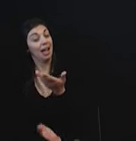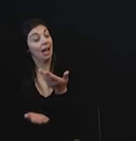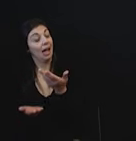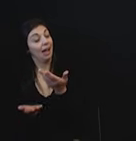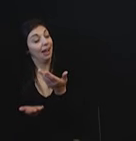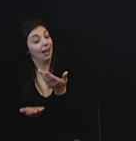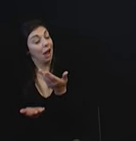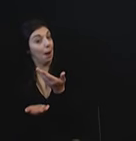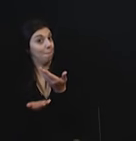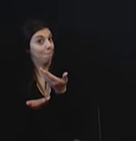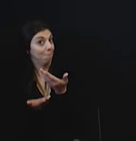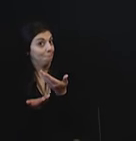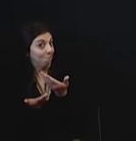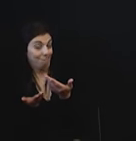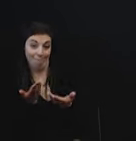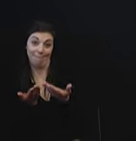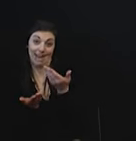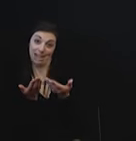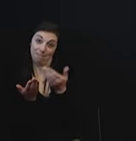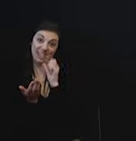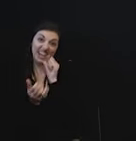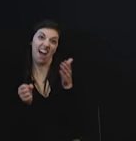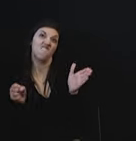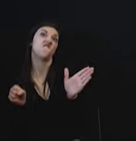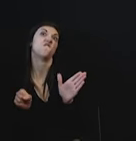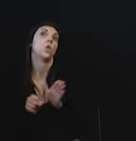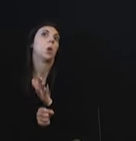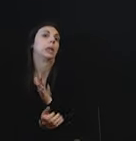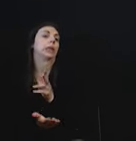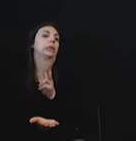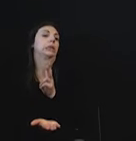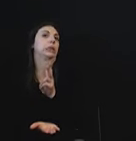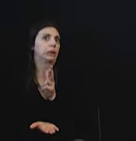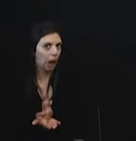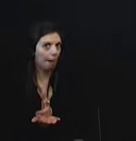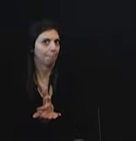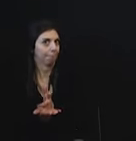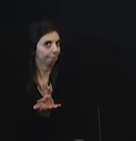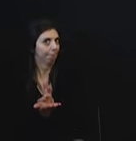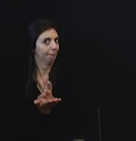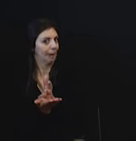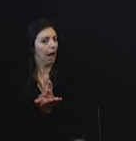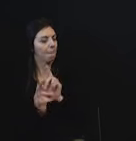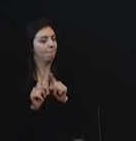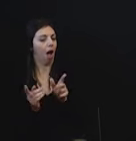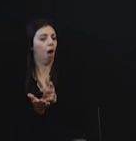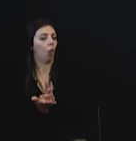you may not stop fully at that stop sign and you keep on going. I won't tell anybody.